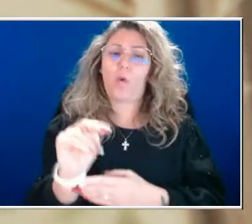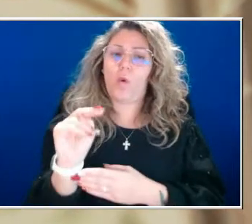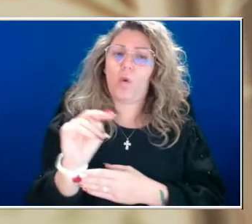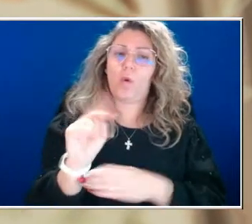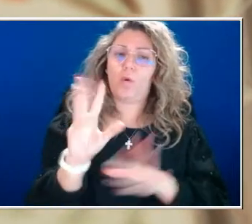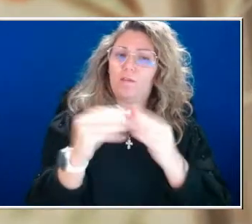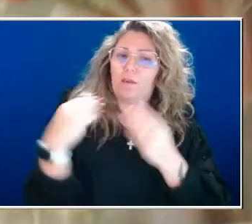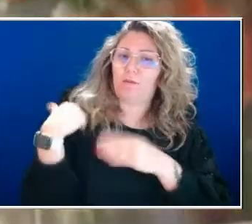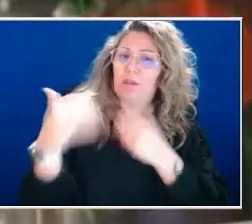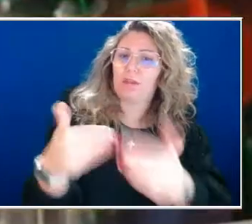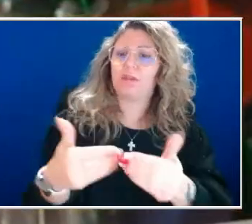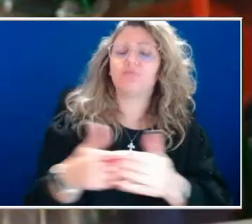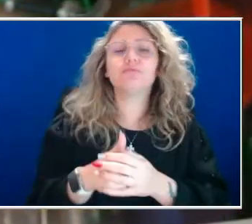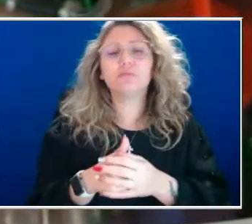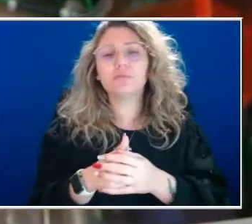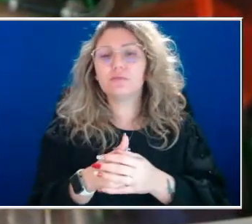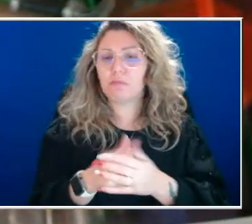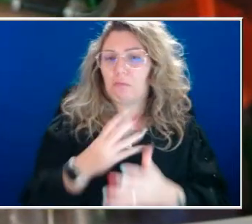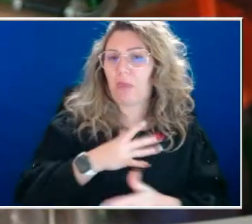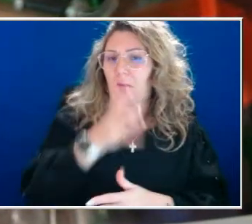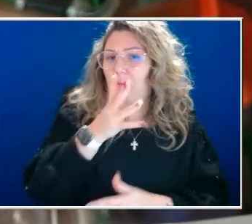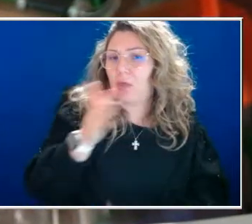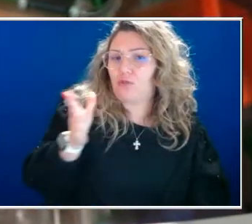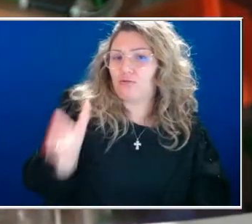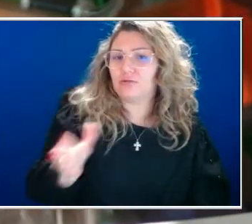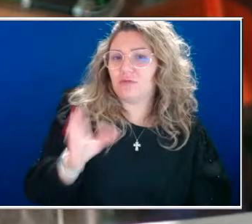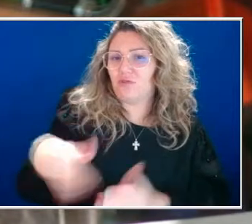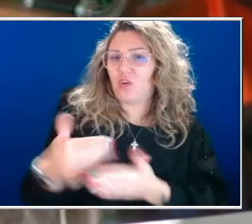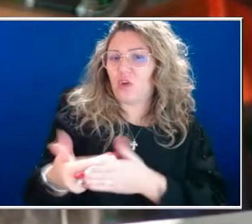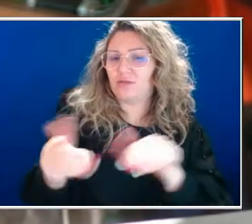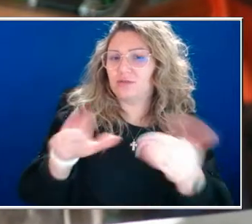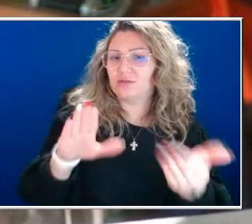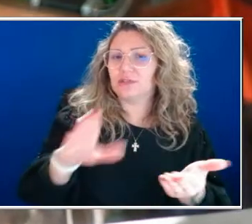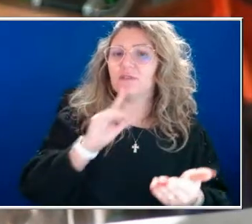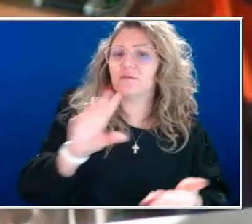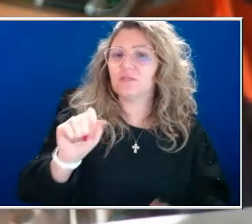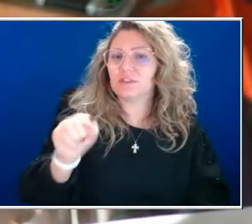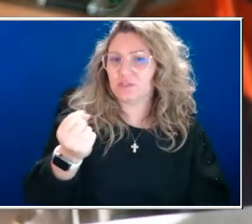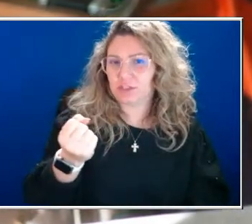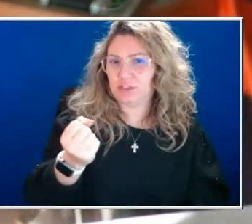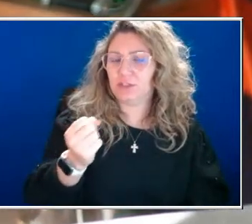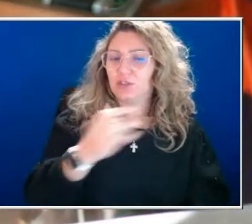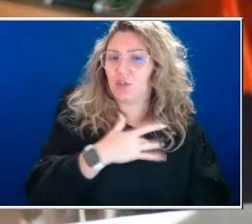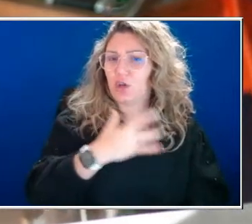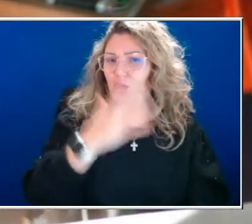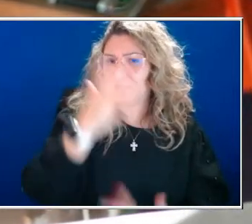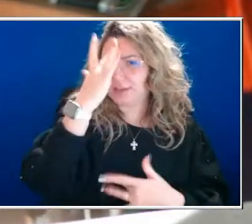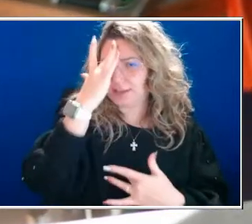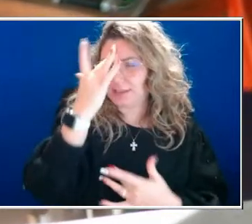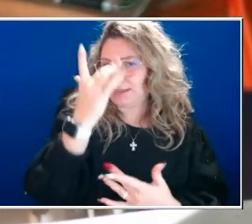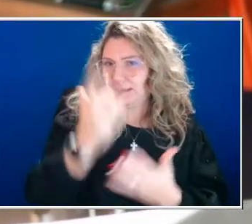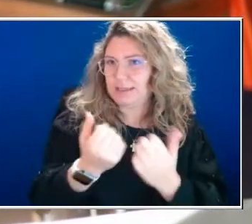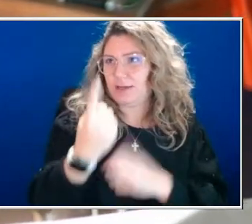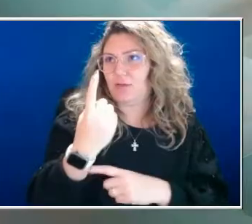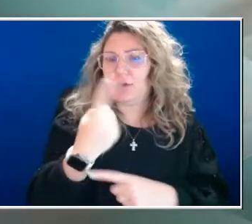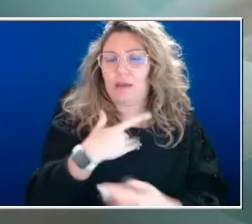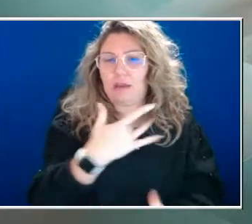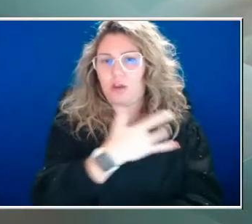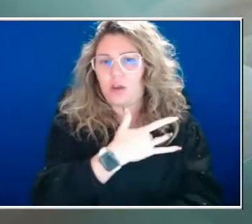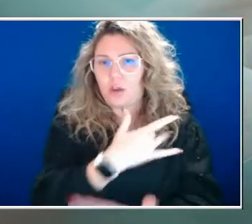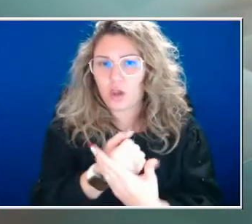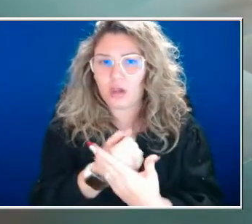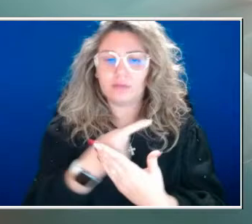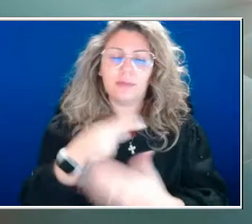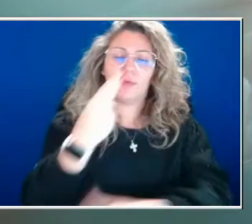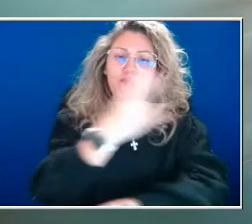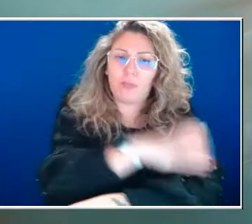all of the grandparents have died in their 50s of heart disease. Almost everyone has had a heart attack, has had heart disease, has had a high blood pressure. In her